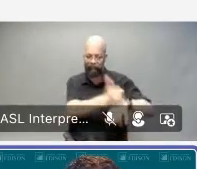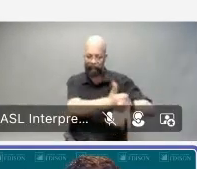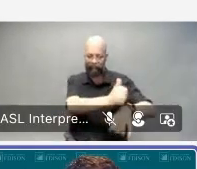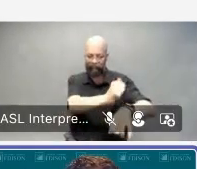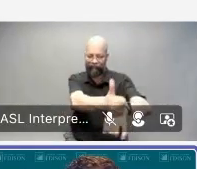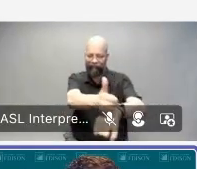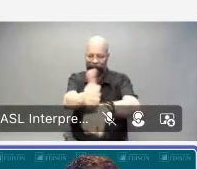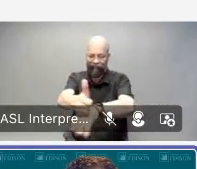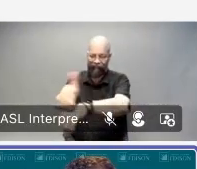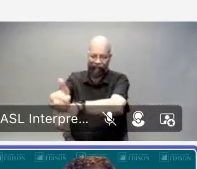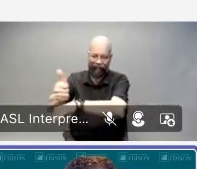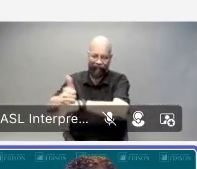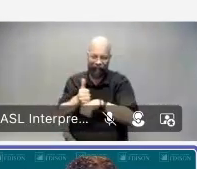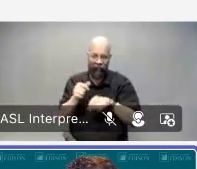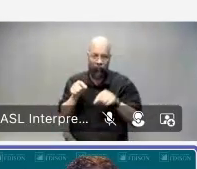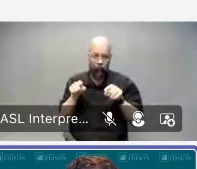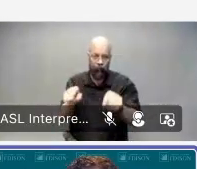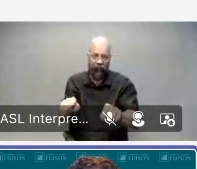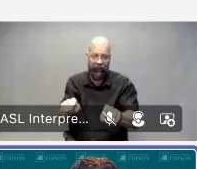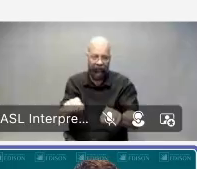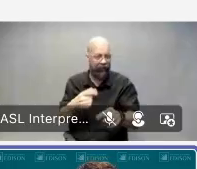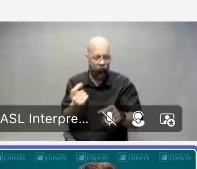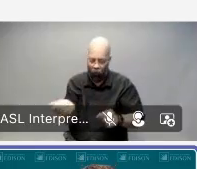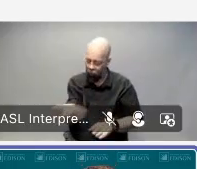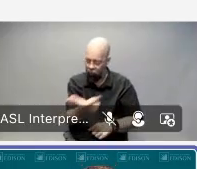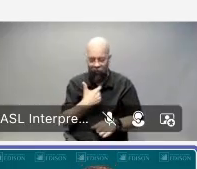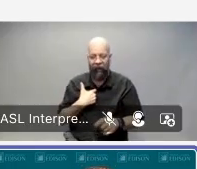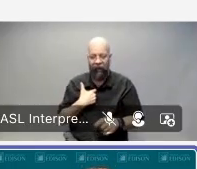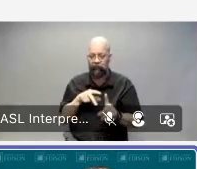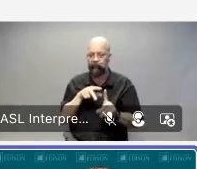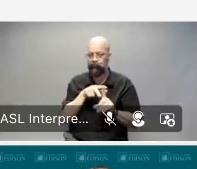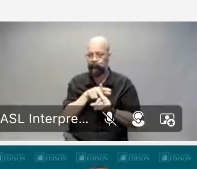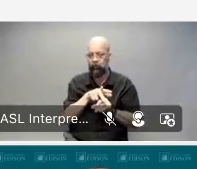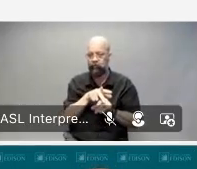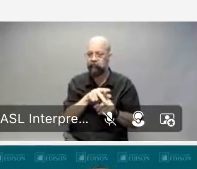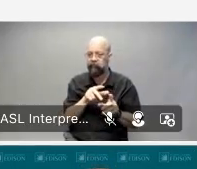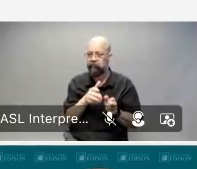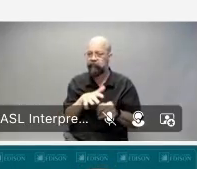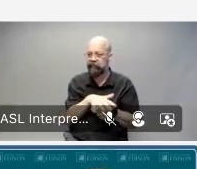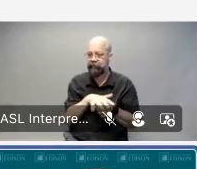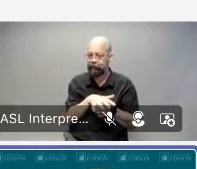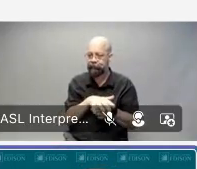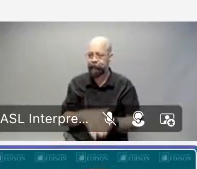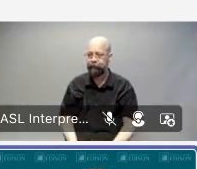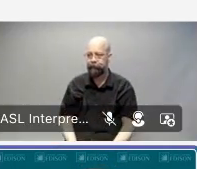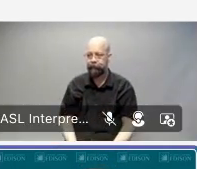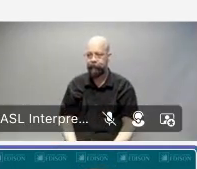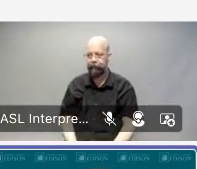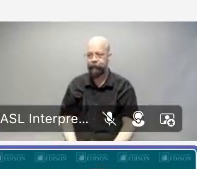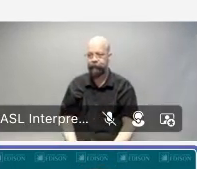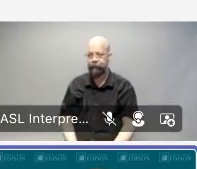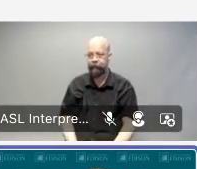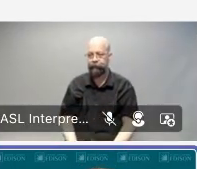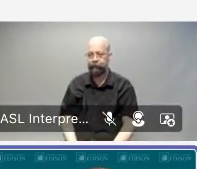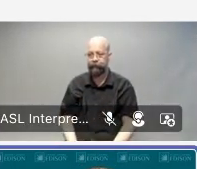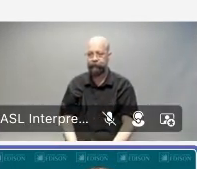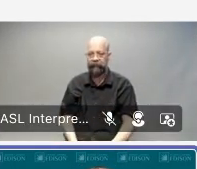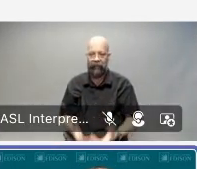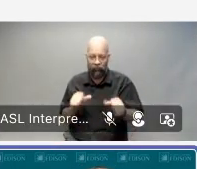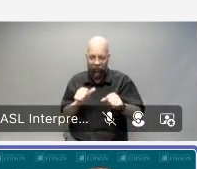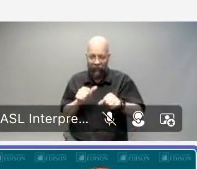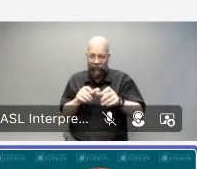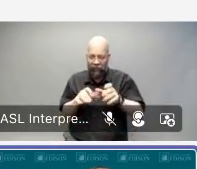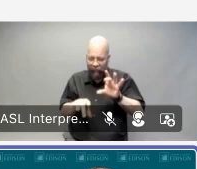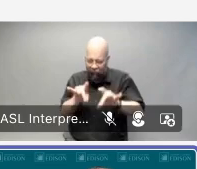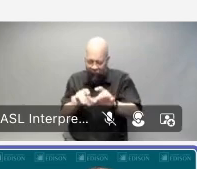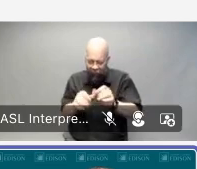is a PSPS event, and they all have charging stations. Yes. Great. Okay, next question. Again, I'm trying to use the ones that are